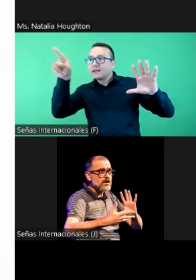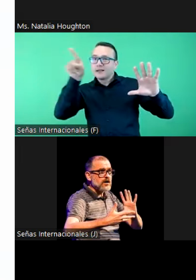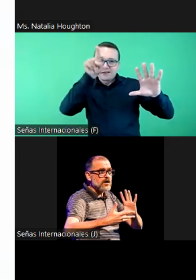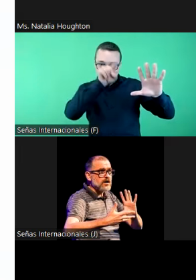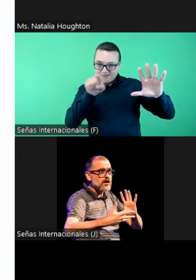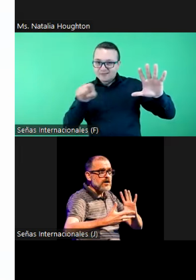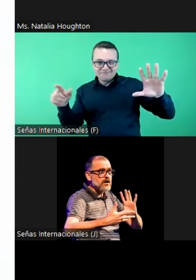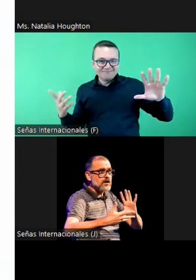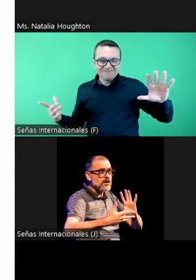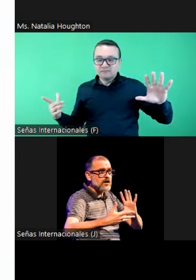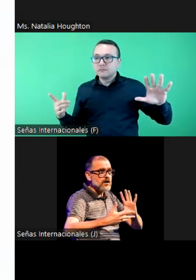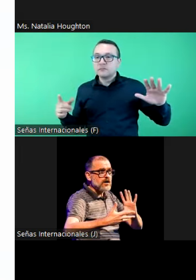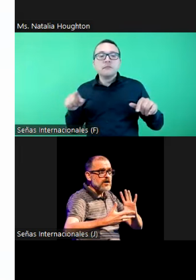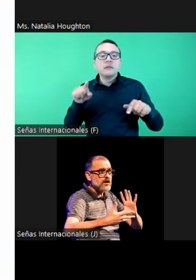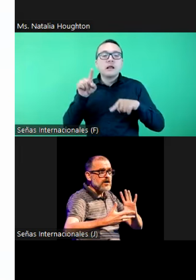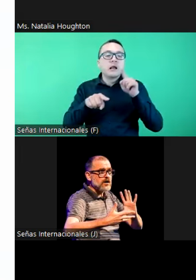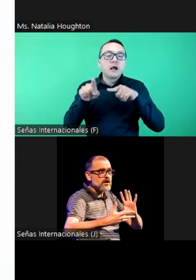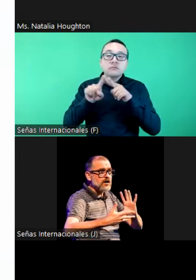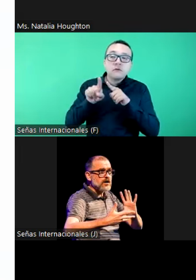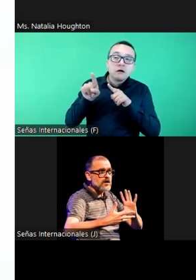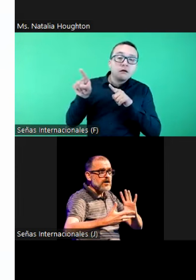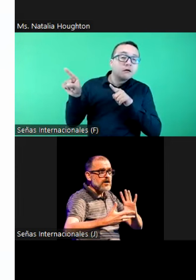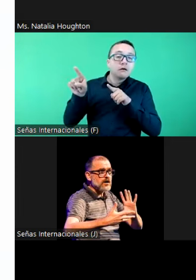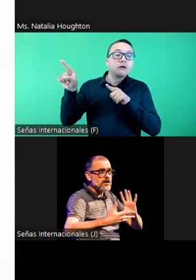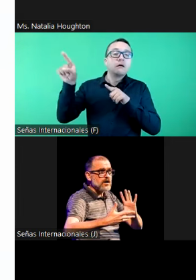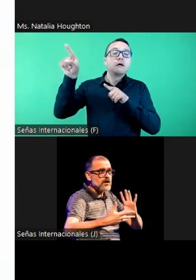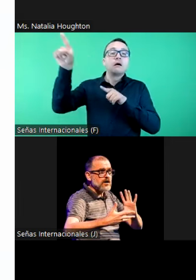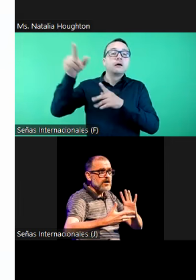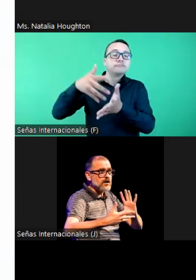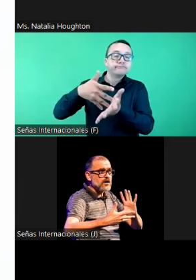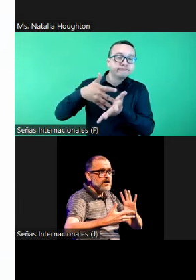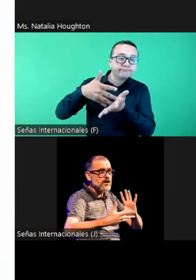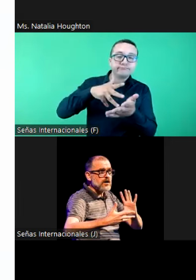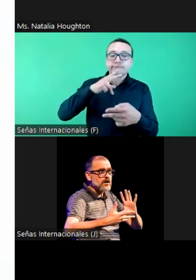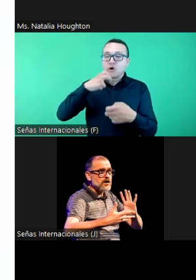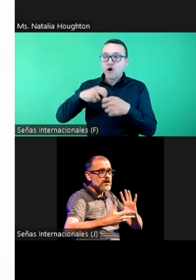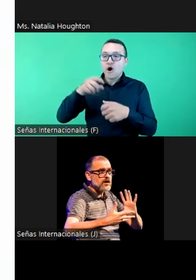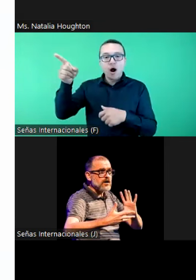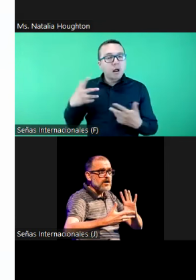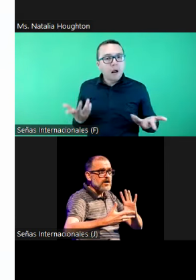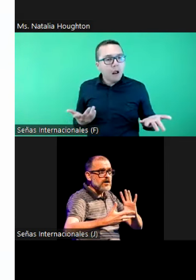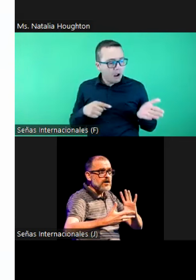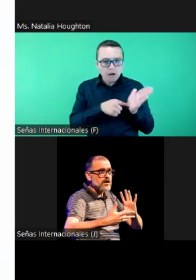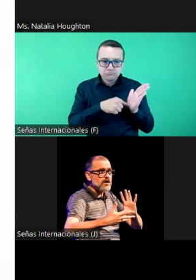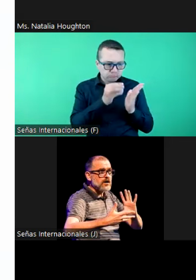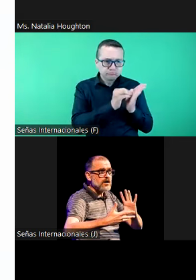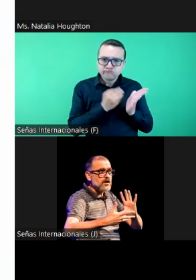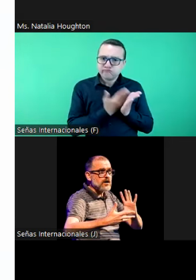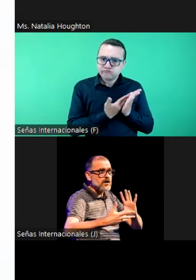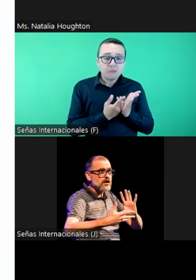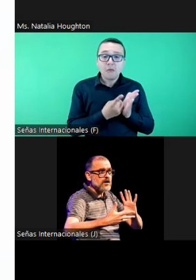example, in those regions where the conditions of vulnerability were higher.